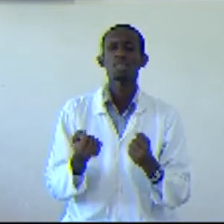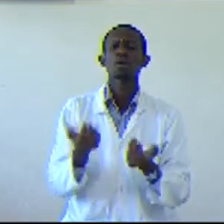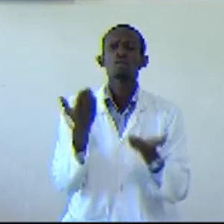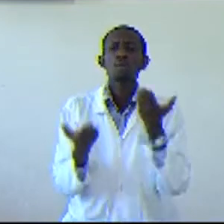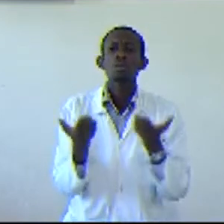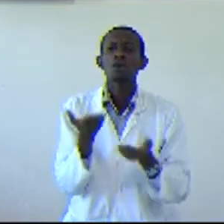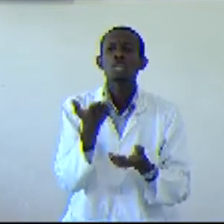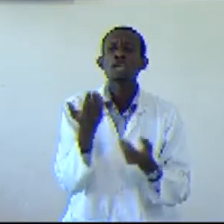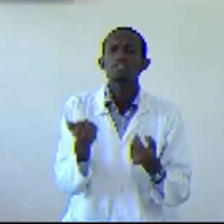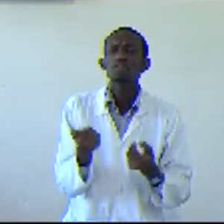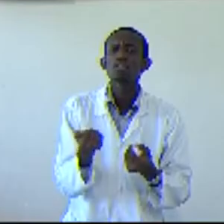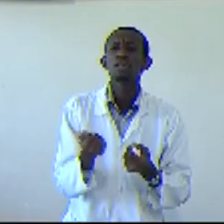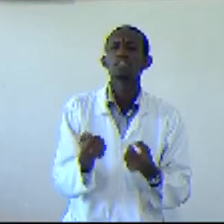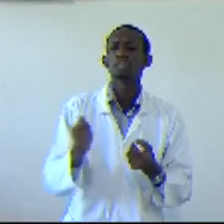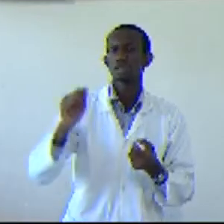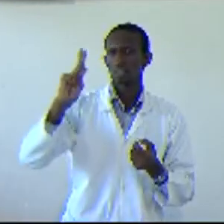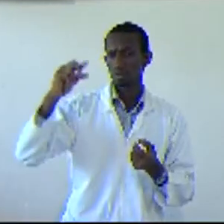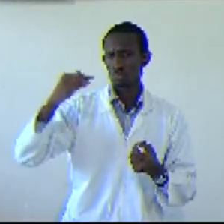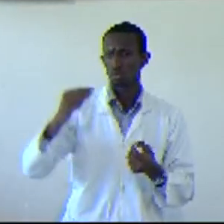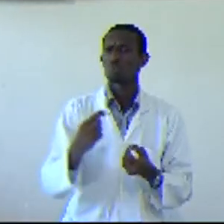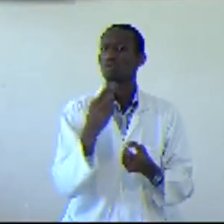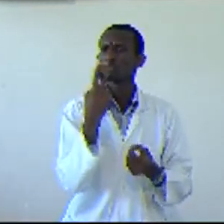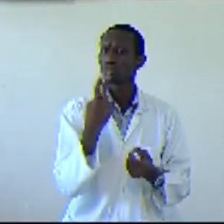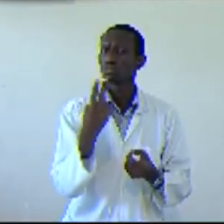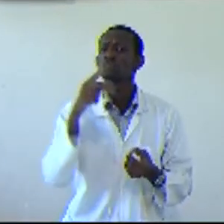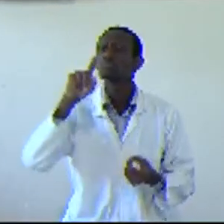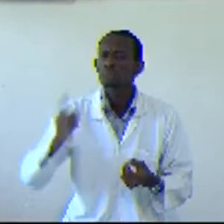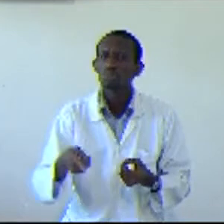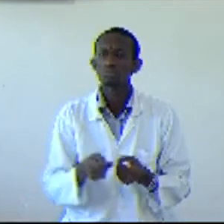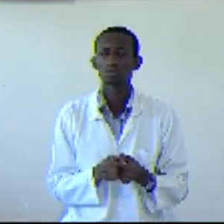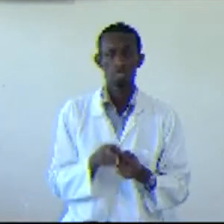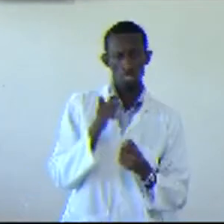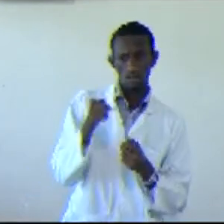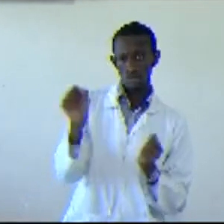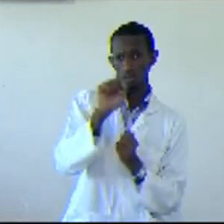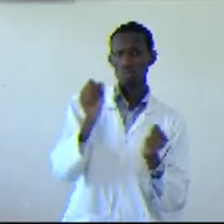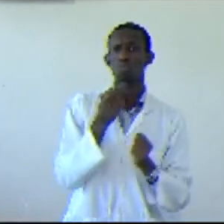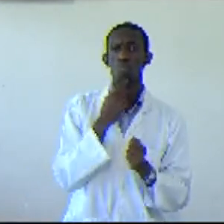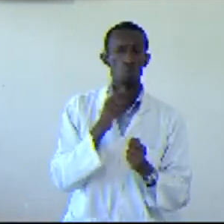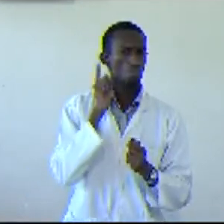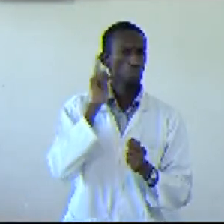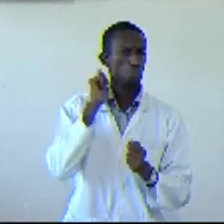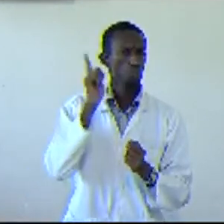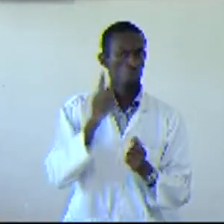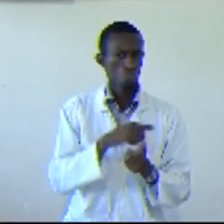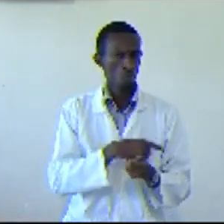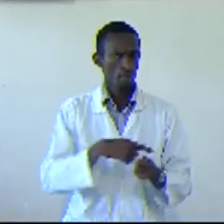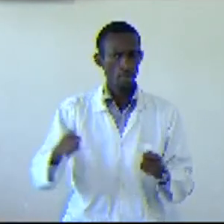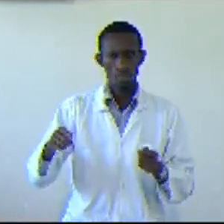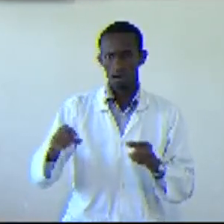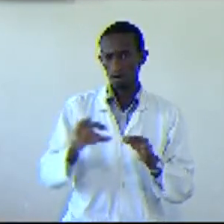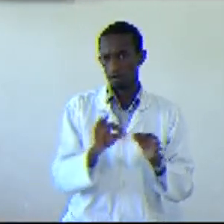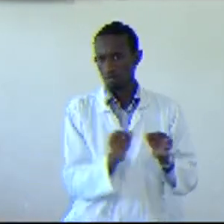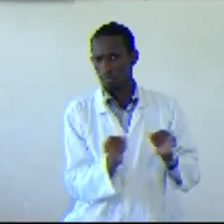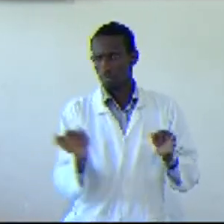kilogram. And the car, of course, is subjected to move, having this direction. It is now forward,